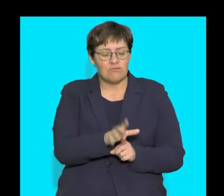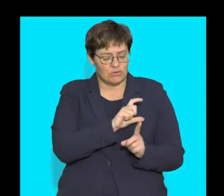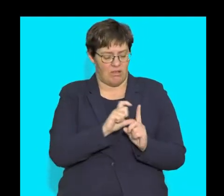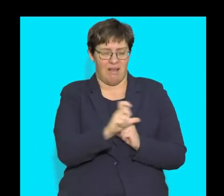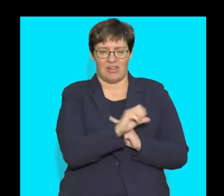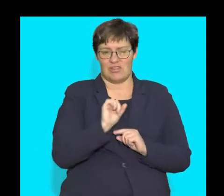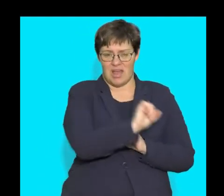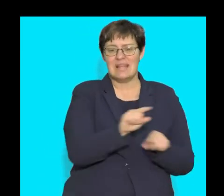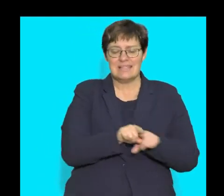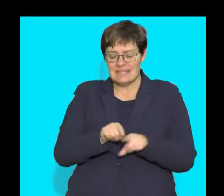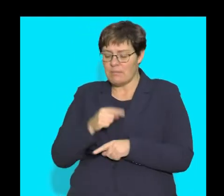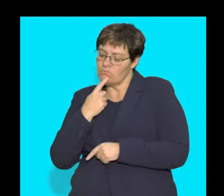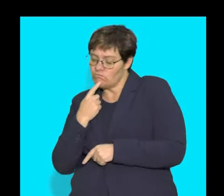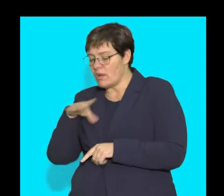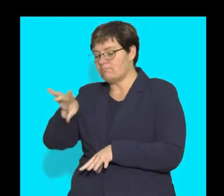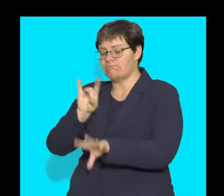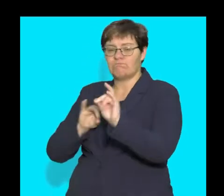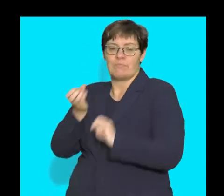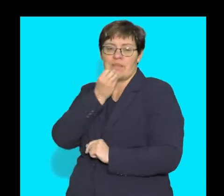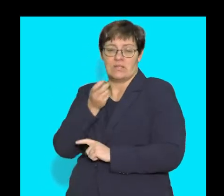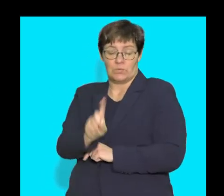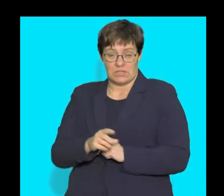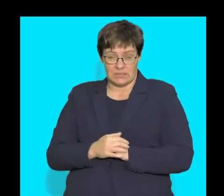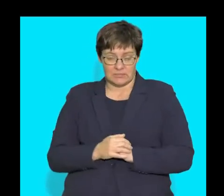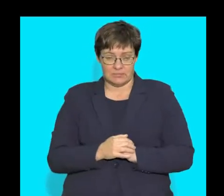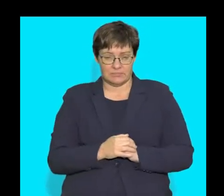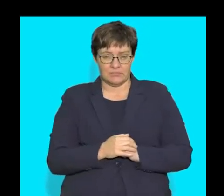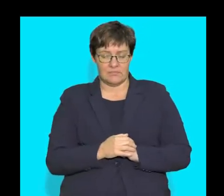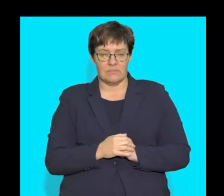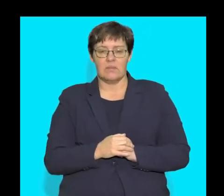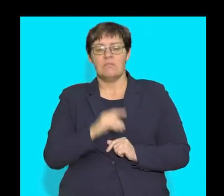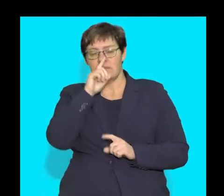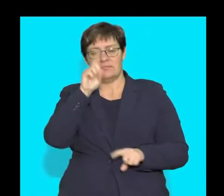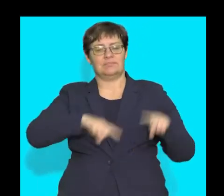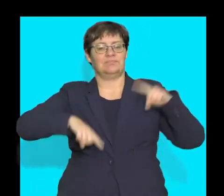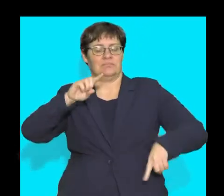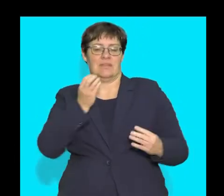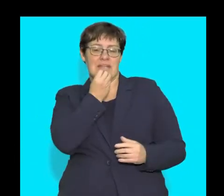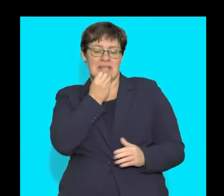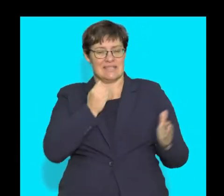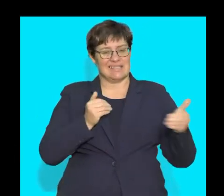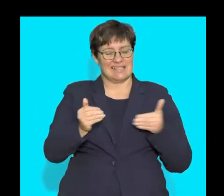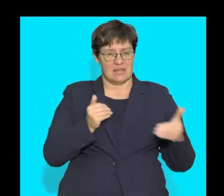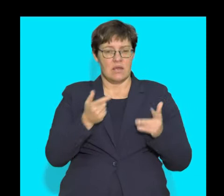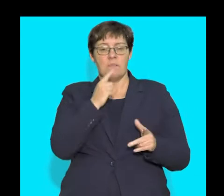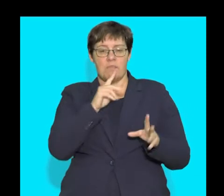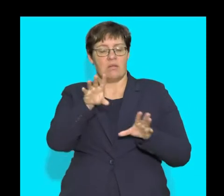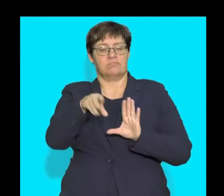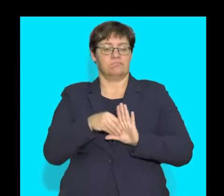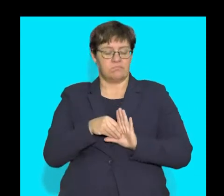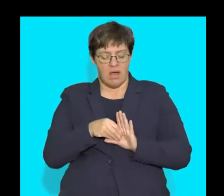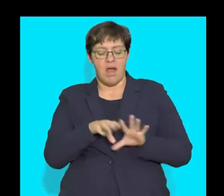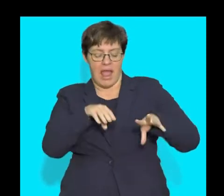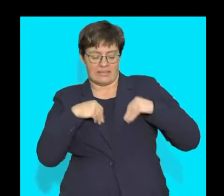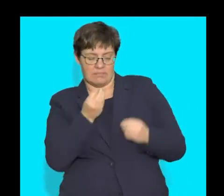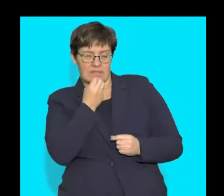by choice of people in terms of what they eat. And so we will look at some different diets that people adopt, as well as we'll